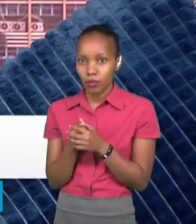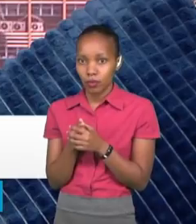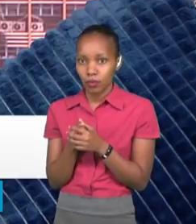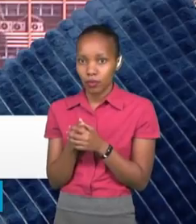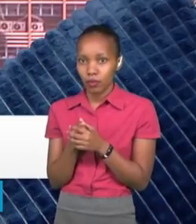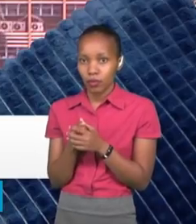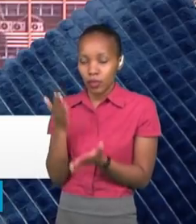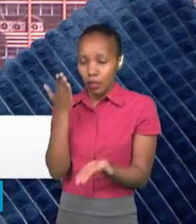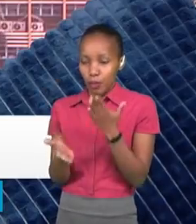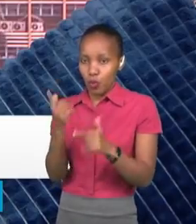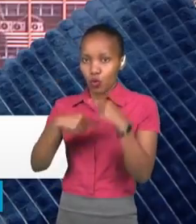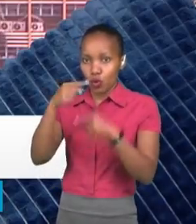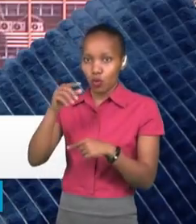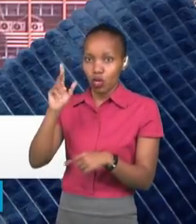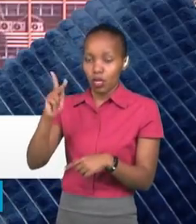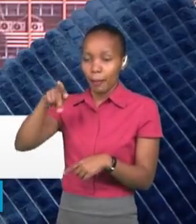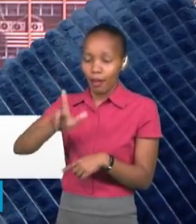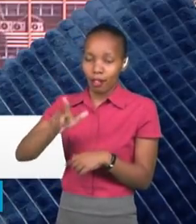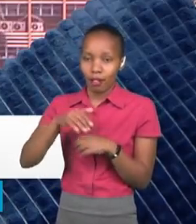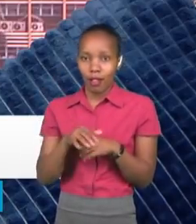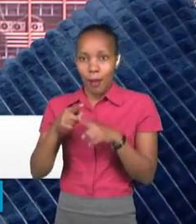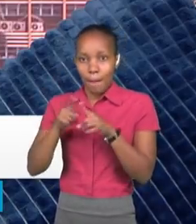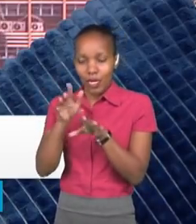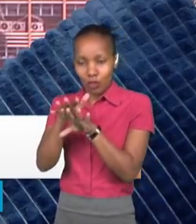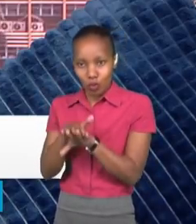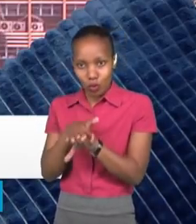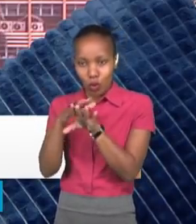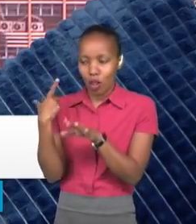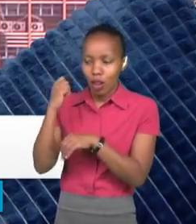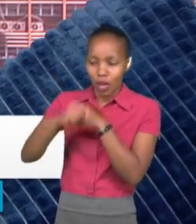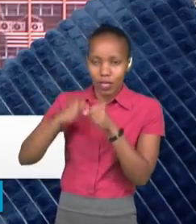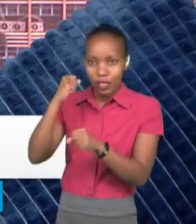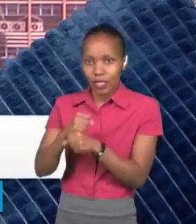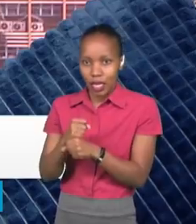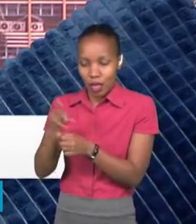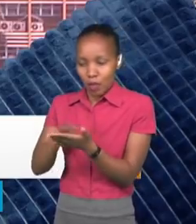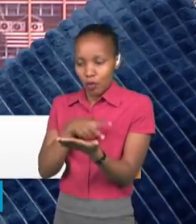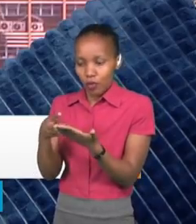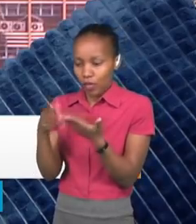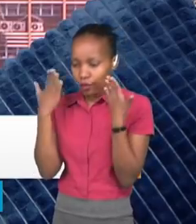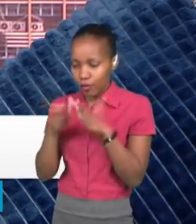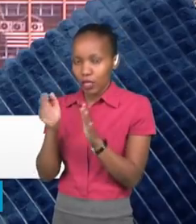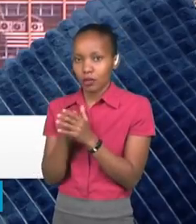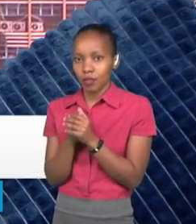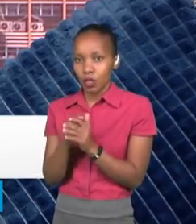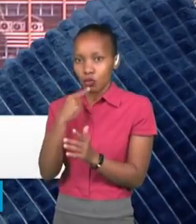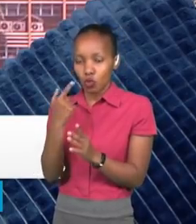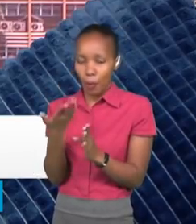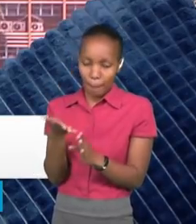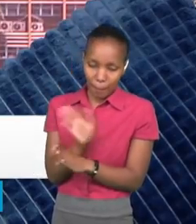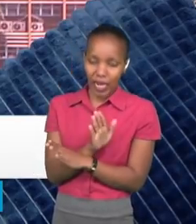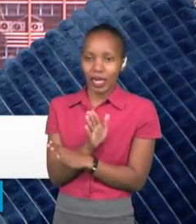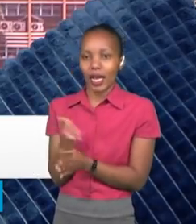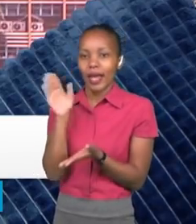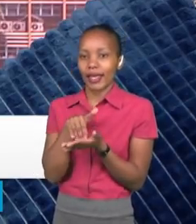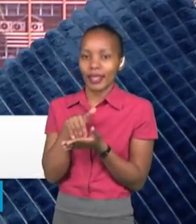actually we should have won the KPL. Wow. So we were slowed down last year by being relegated. Okay. Yeah, sure. So we've gone back up. Gone back up.